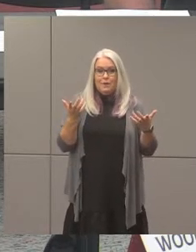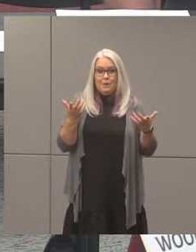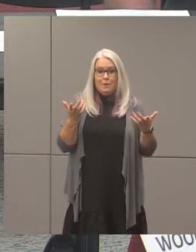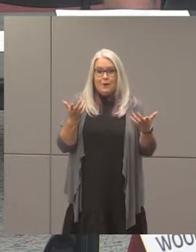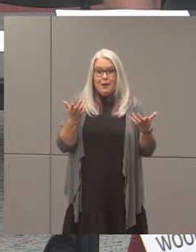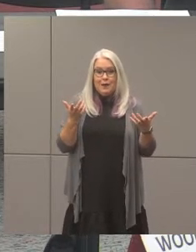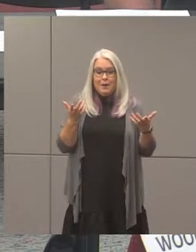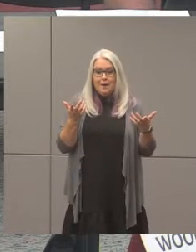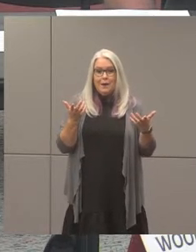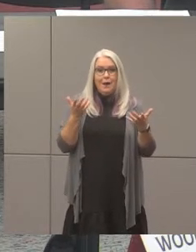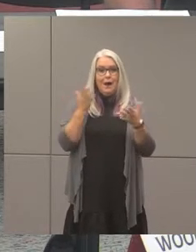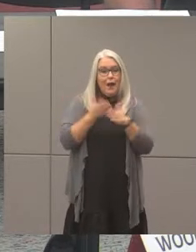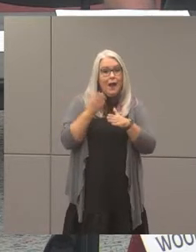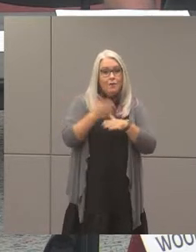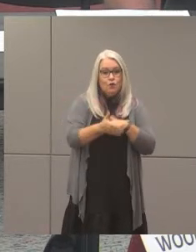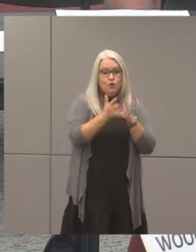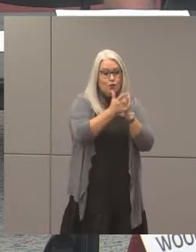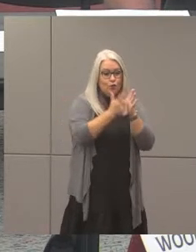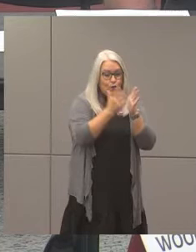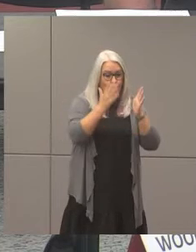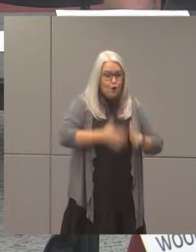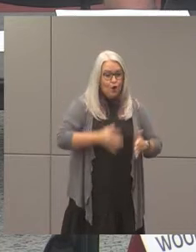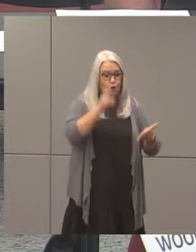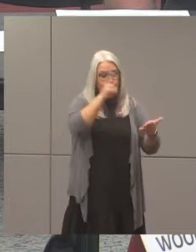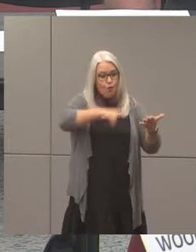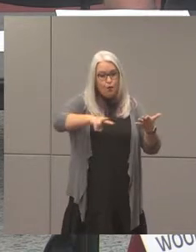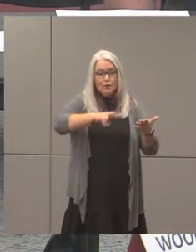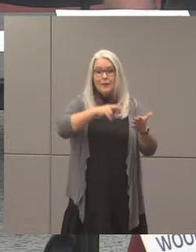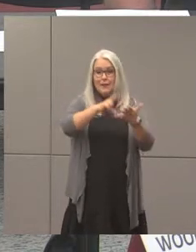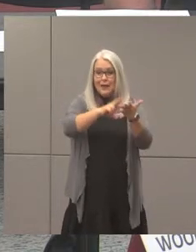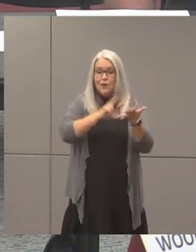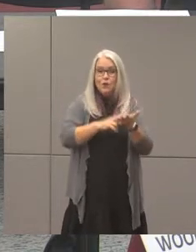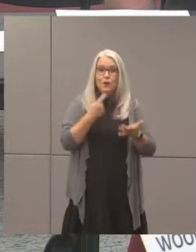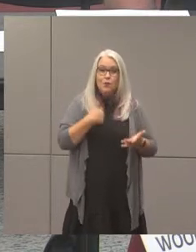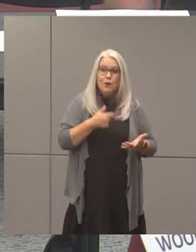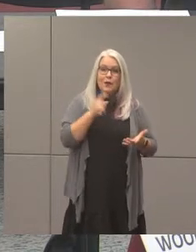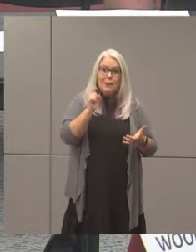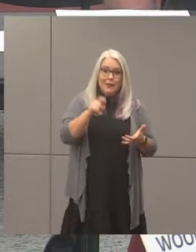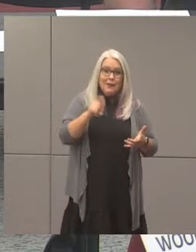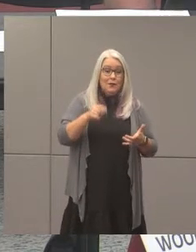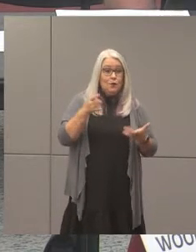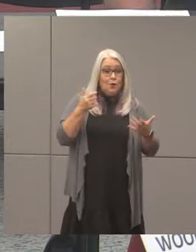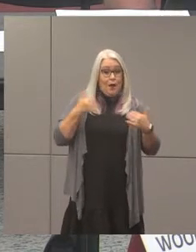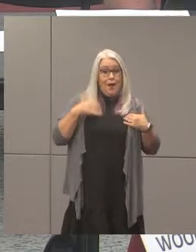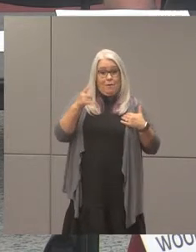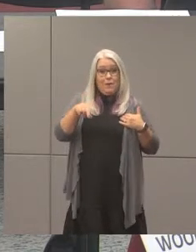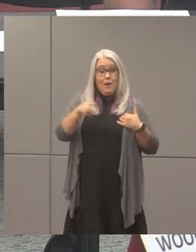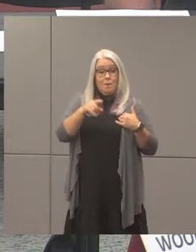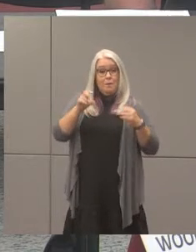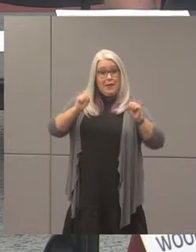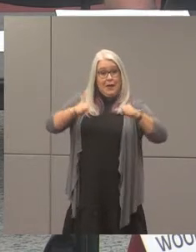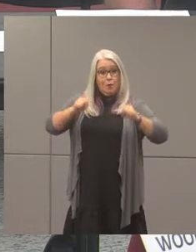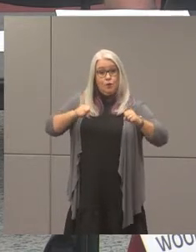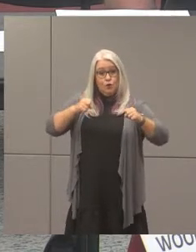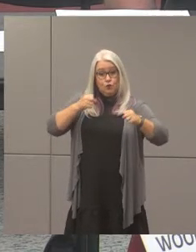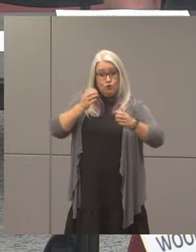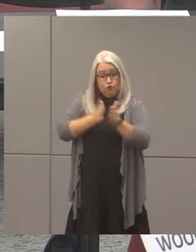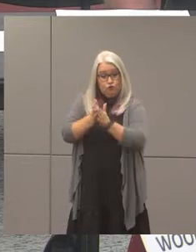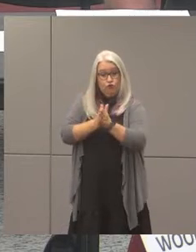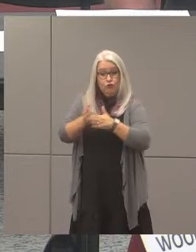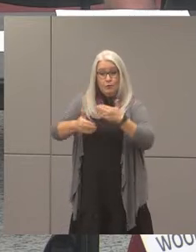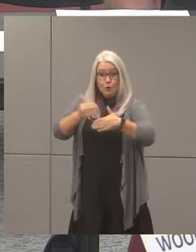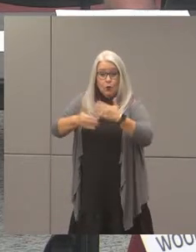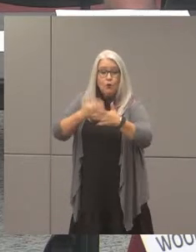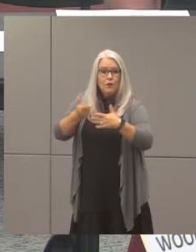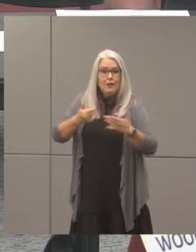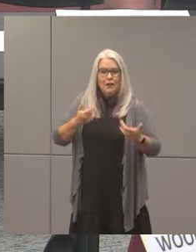after an attorney takes a look at the contract, that they can't move in a timely basis and really risk the